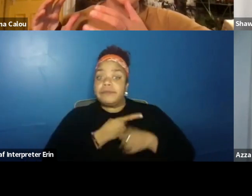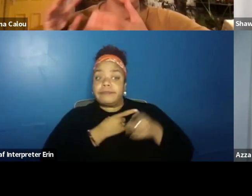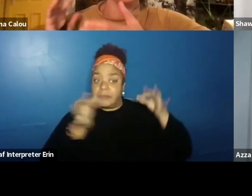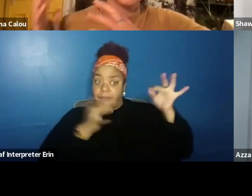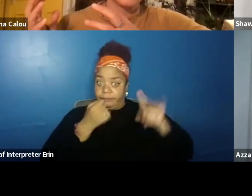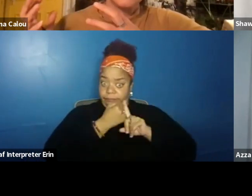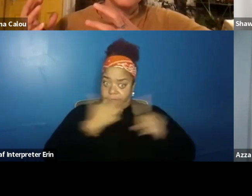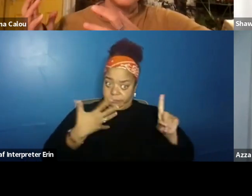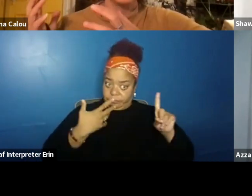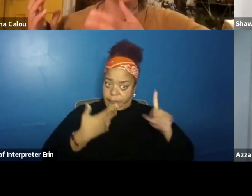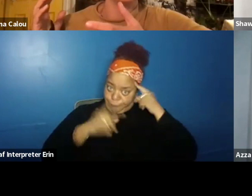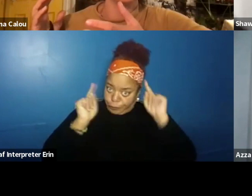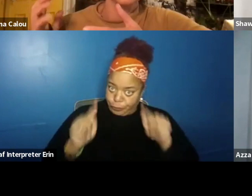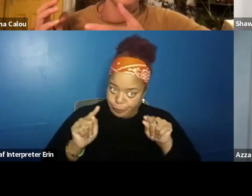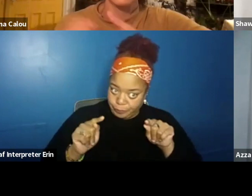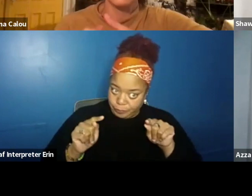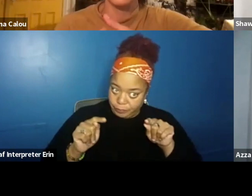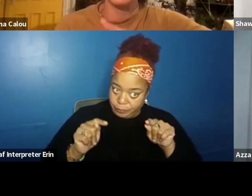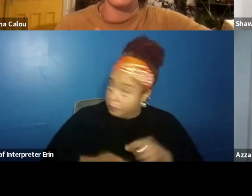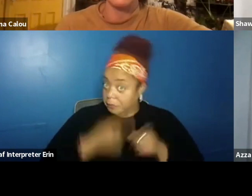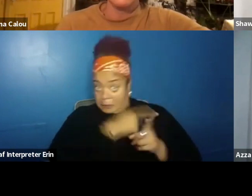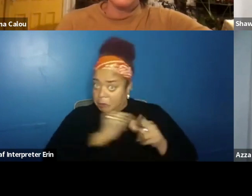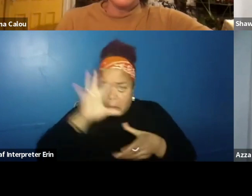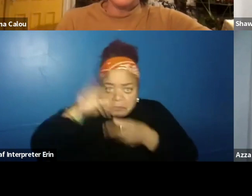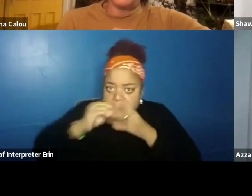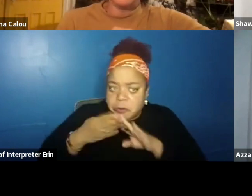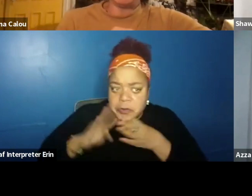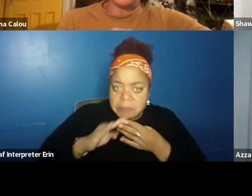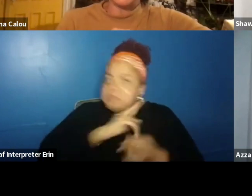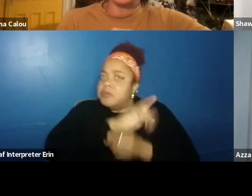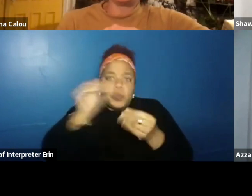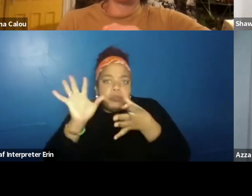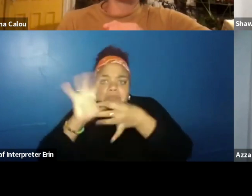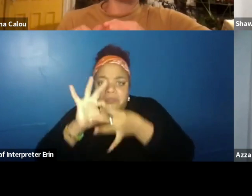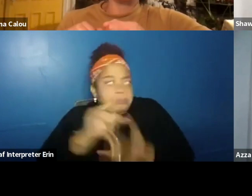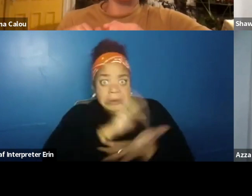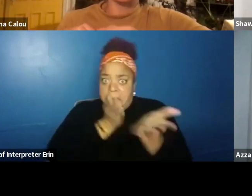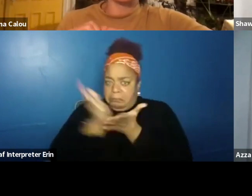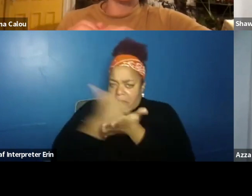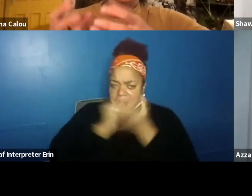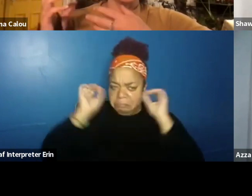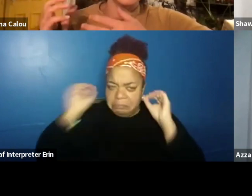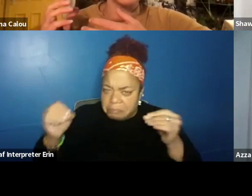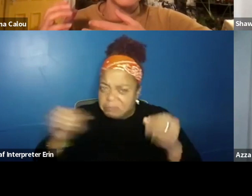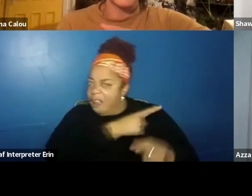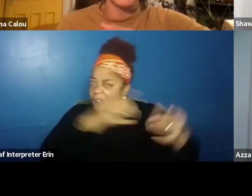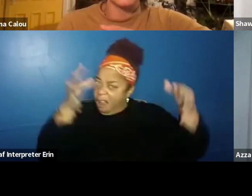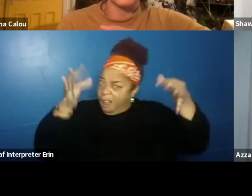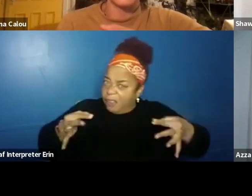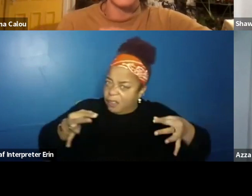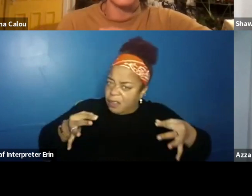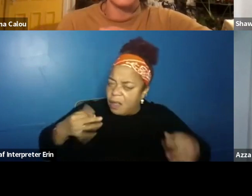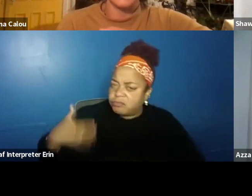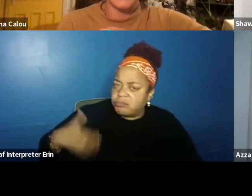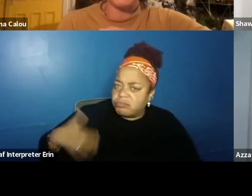in your community, who's not connected to you in the ways that Shauna was talking about, and who has expertise that is taken away from the person